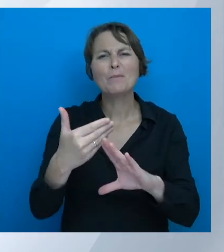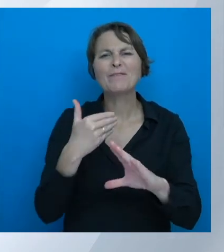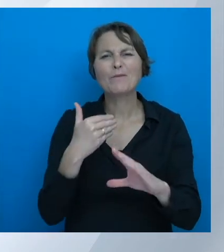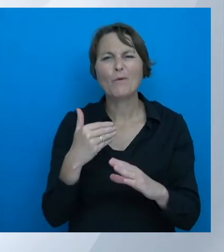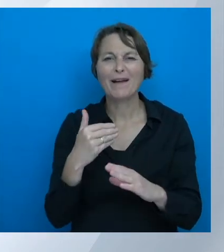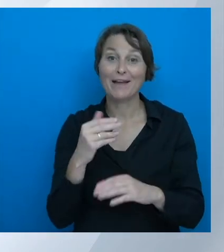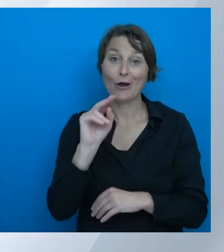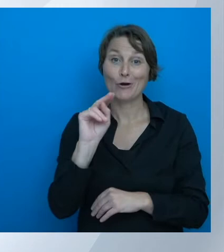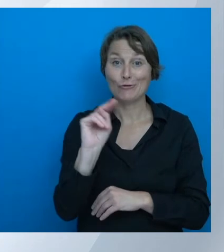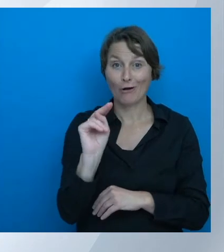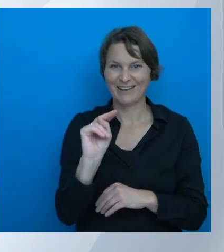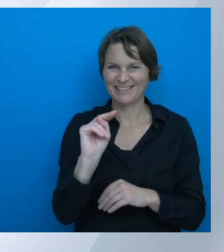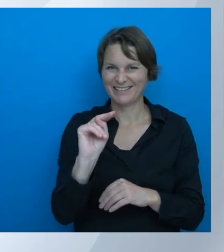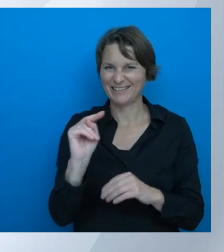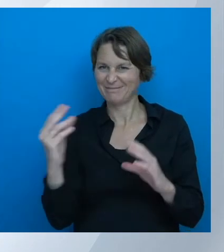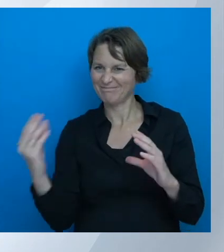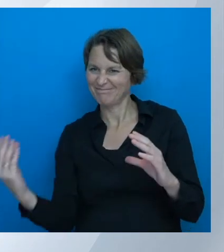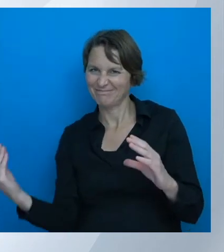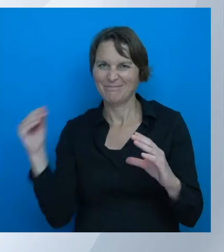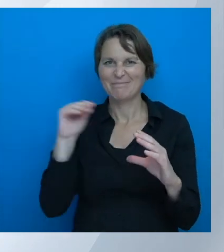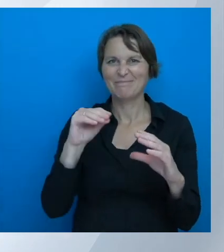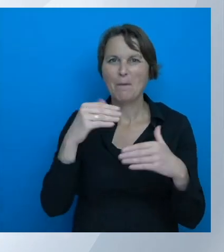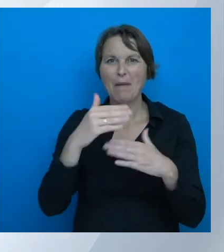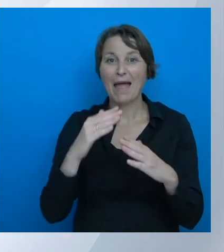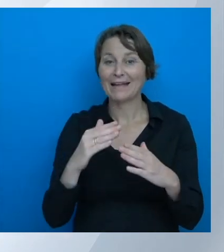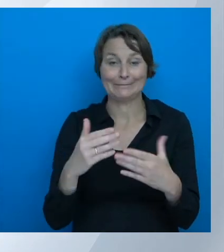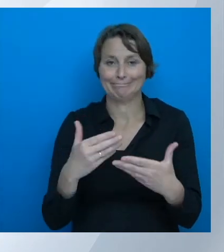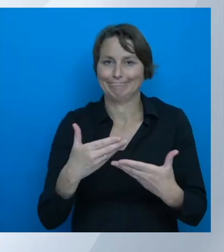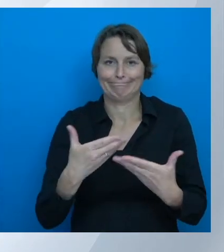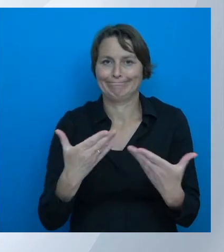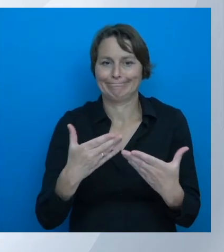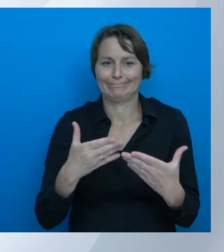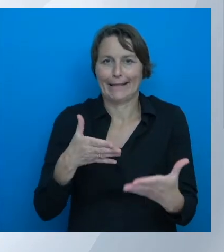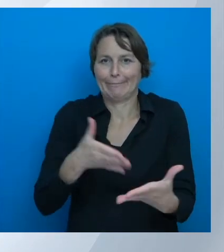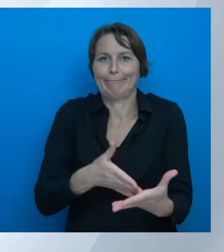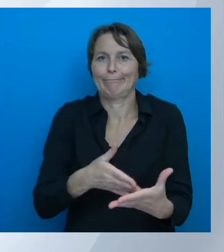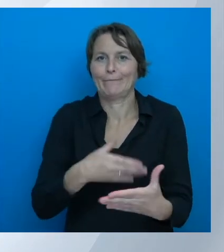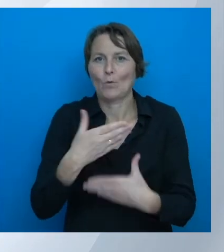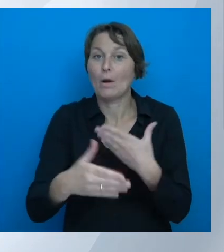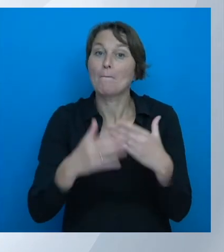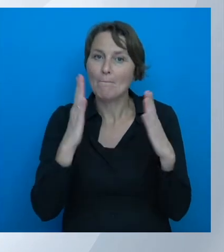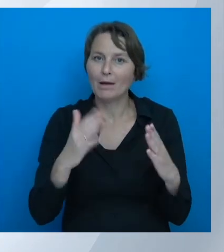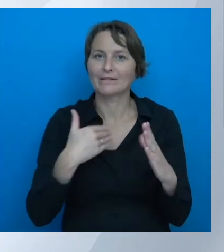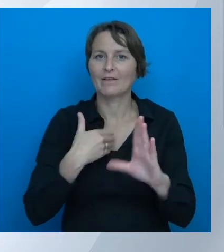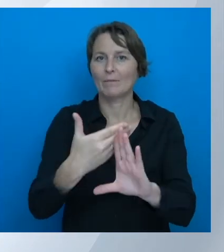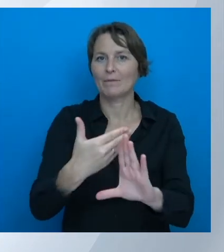without that, things don't work. So let's just go and quickly install that.